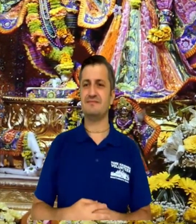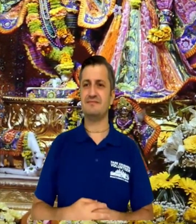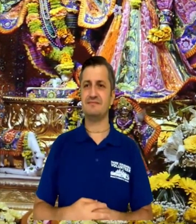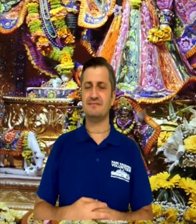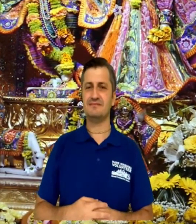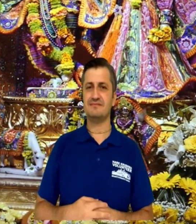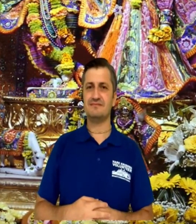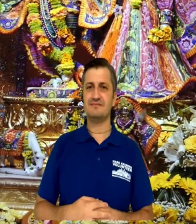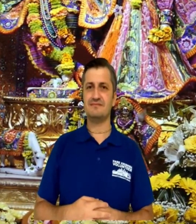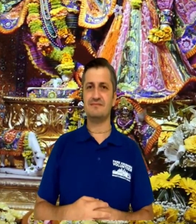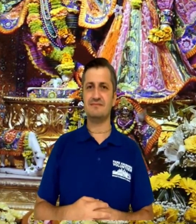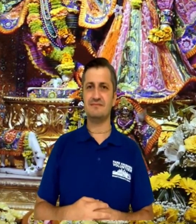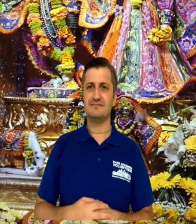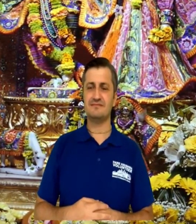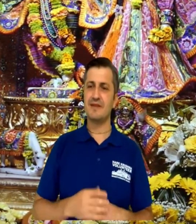Thank you.